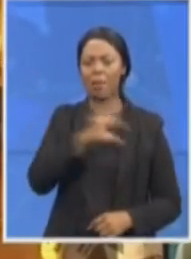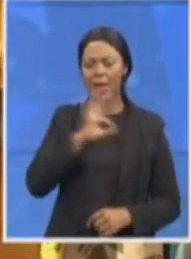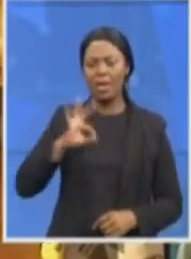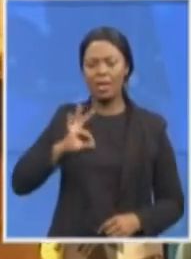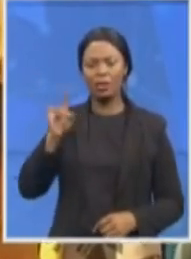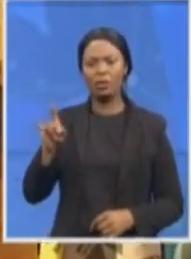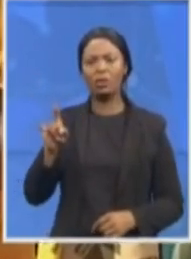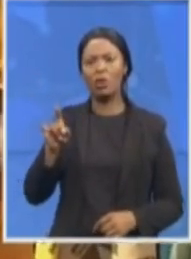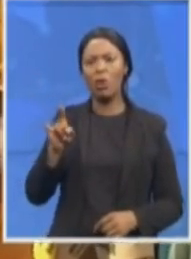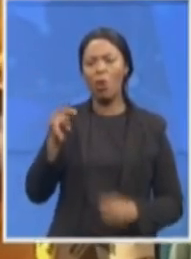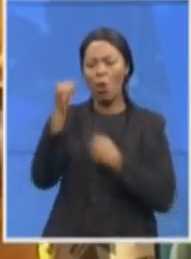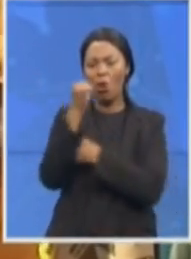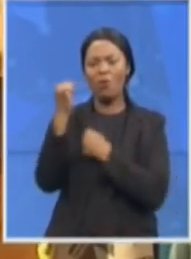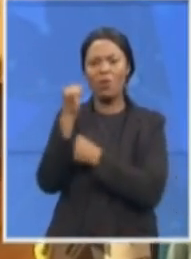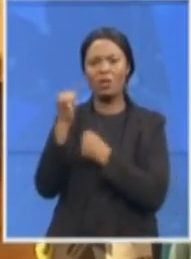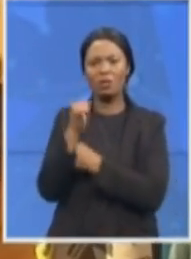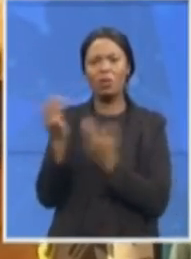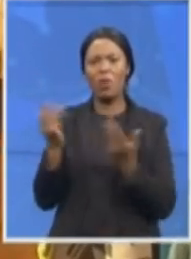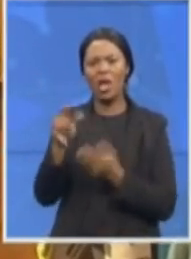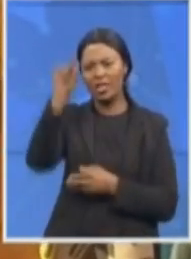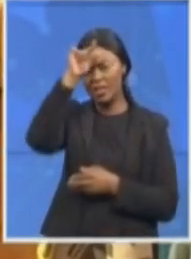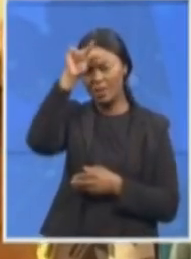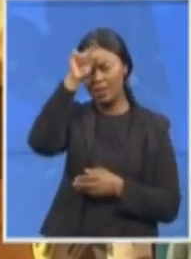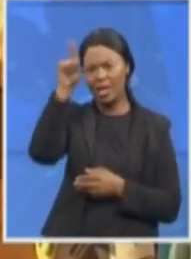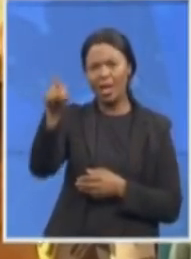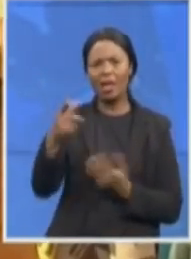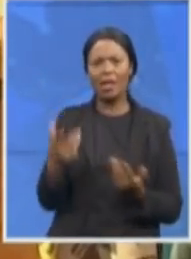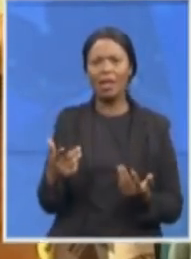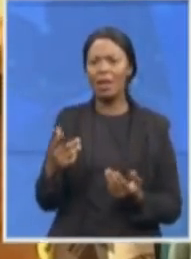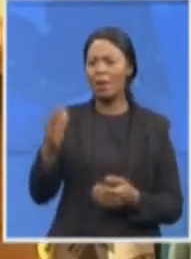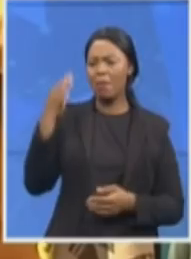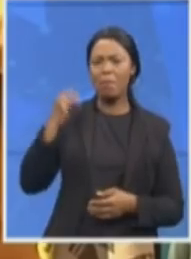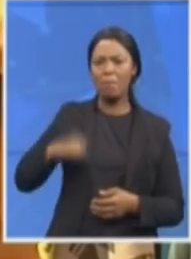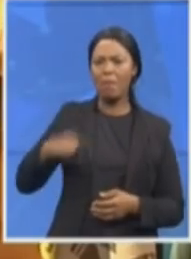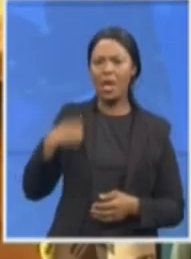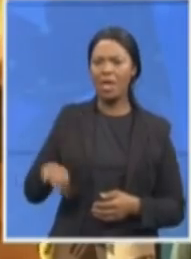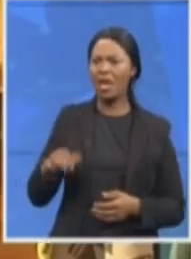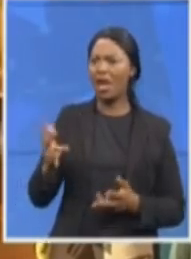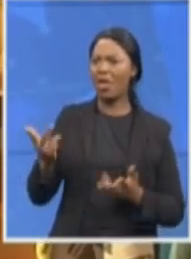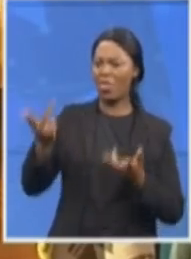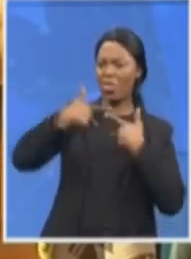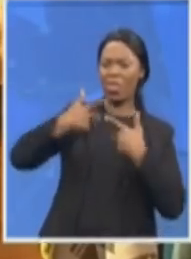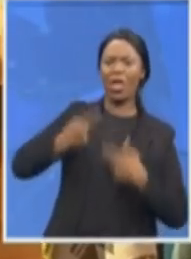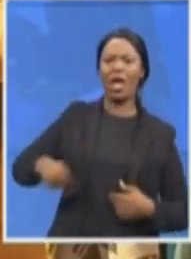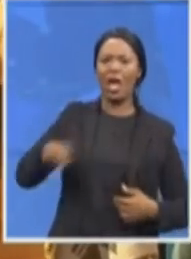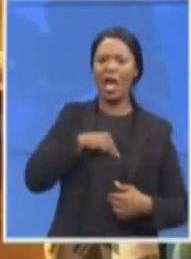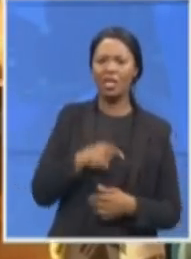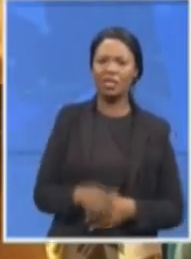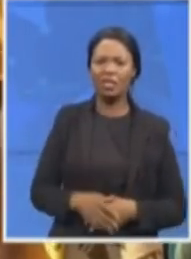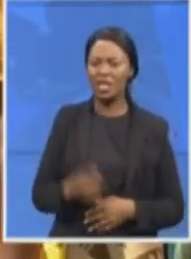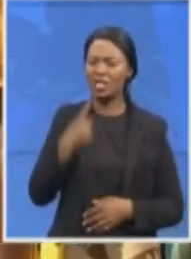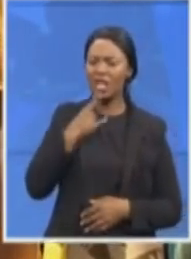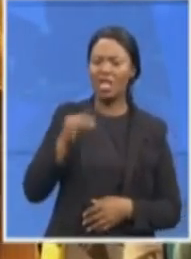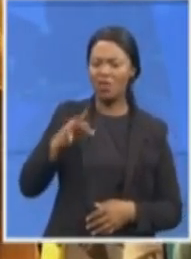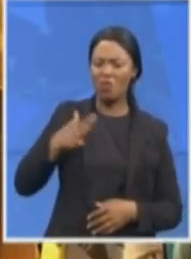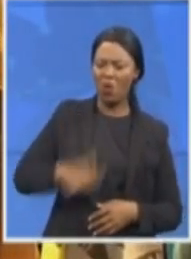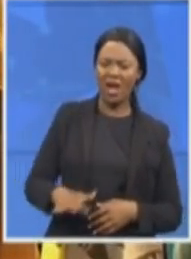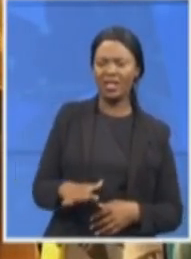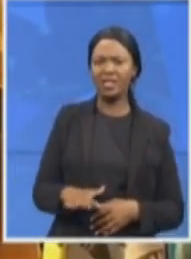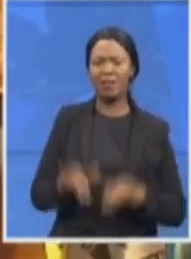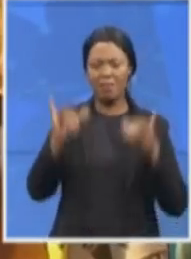respond in favor of us. He tell us that if you want a place to apply for their house. We've got